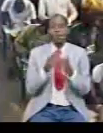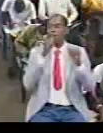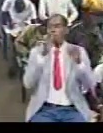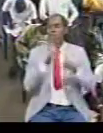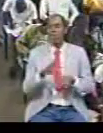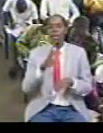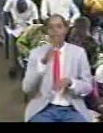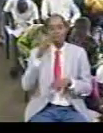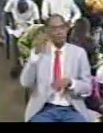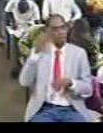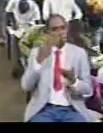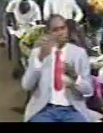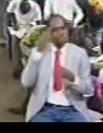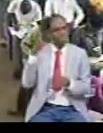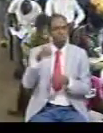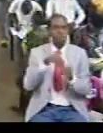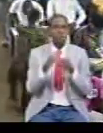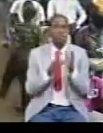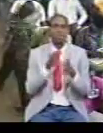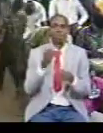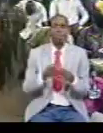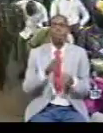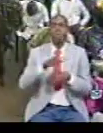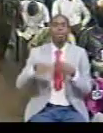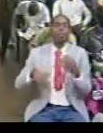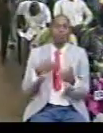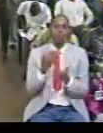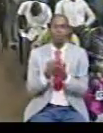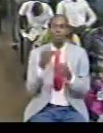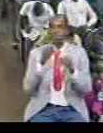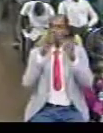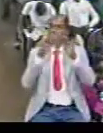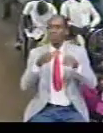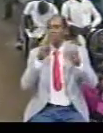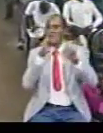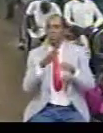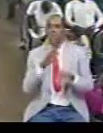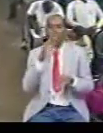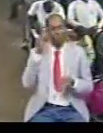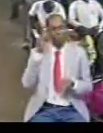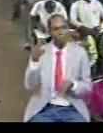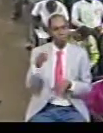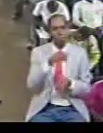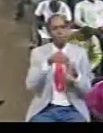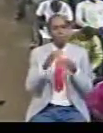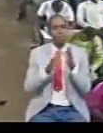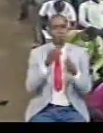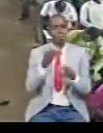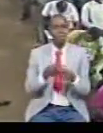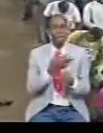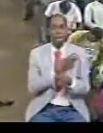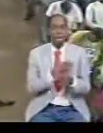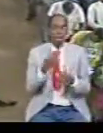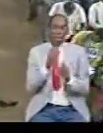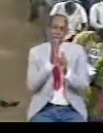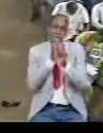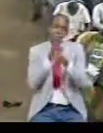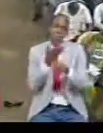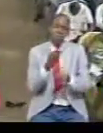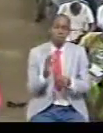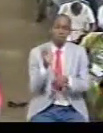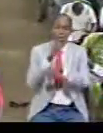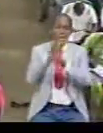you. All those benedictions are waiting for you. And the reward of the conqueror is waiting for